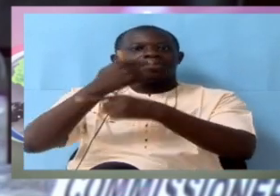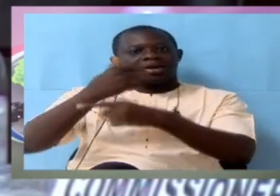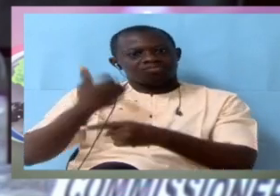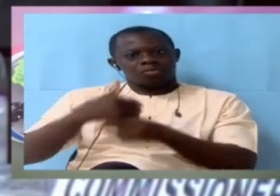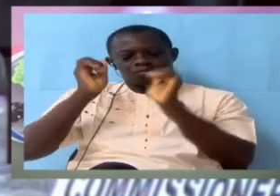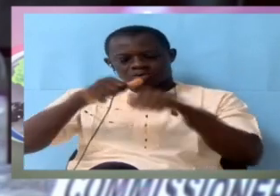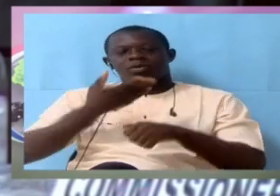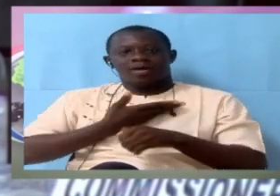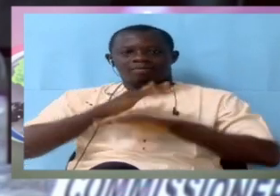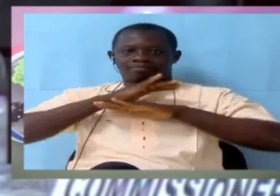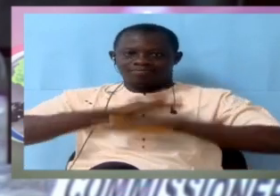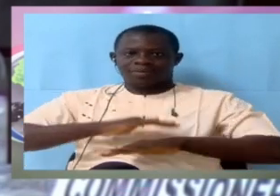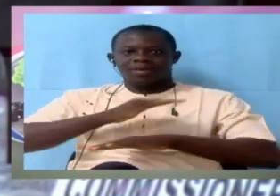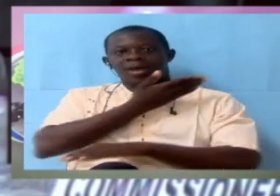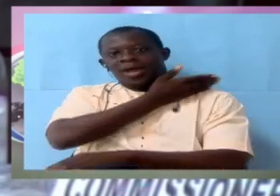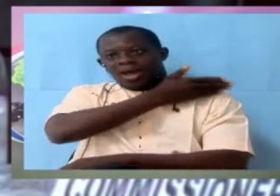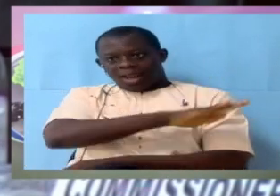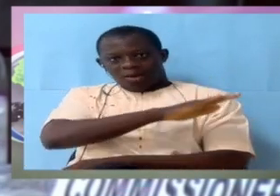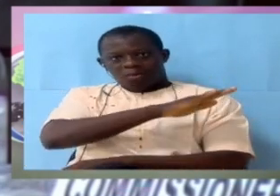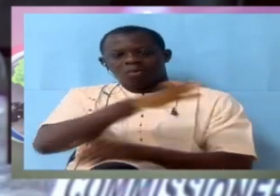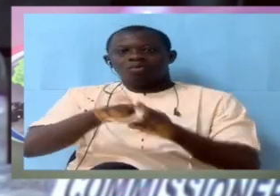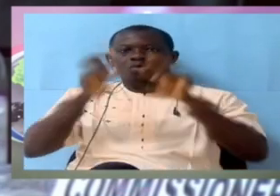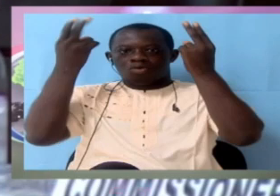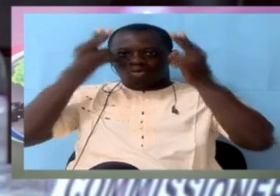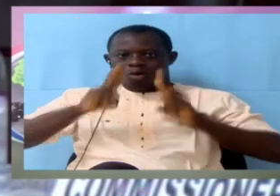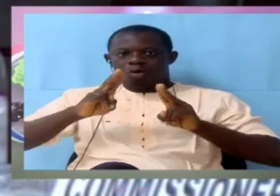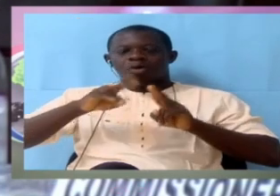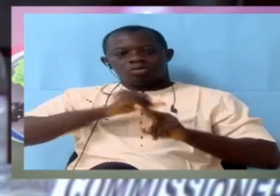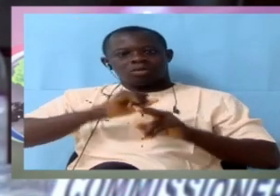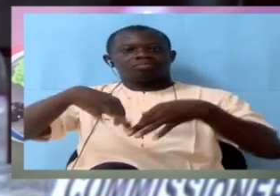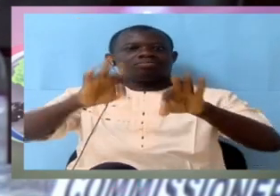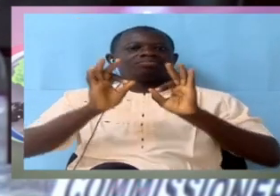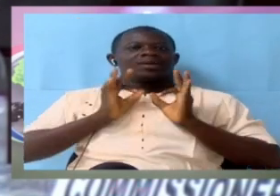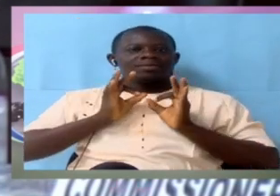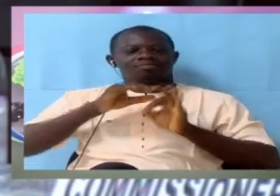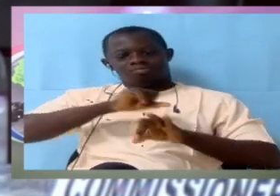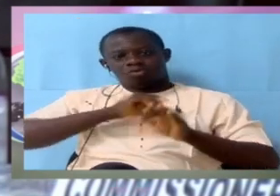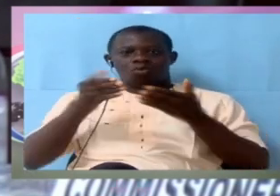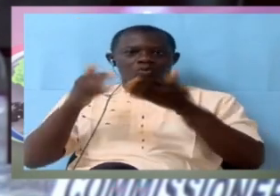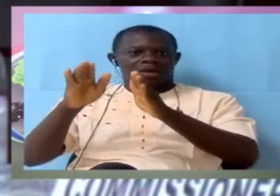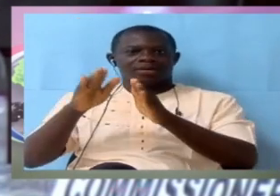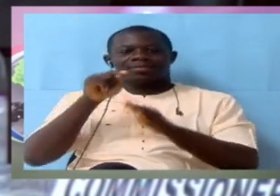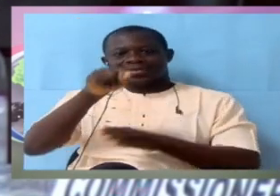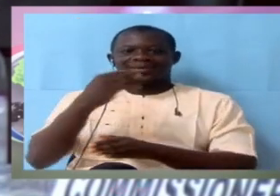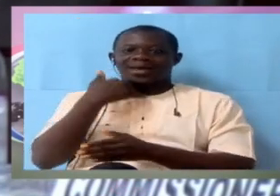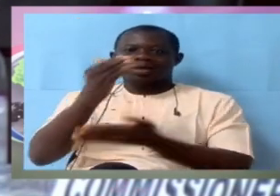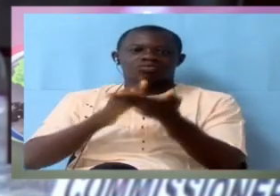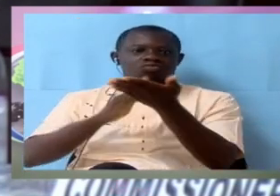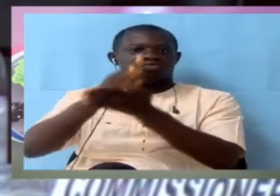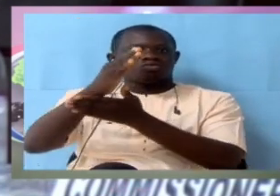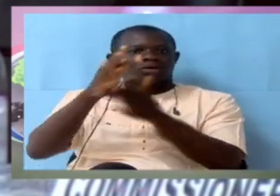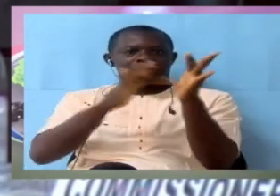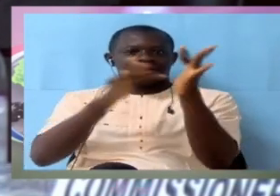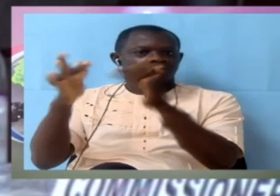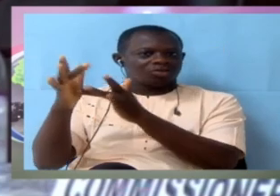patience to allow the due process to take its course. This we ask through Christ our